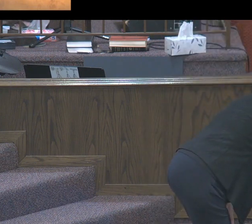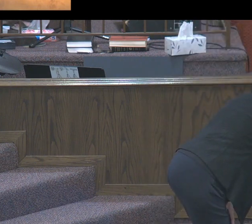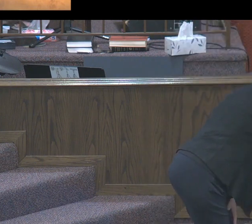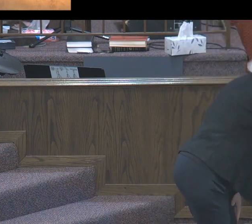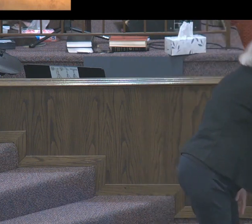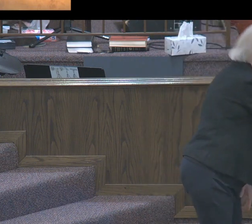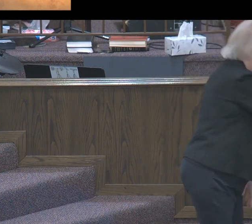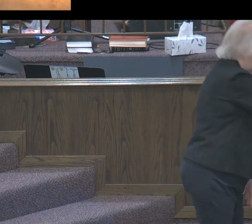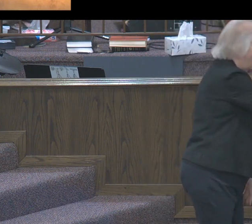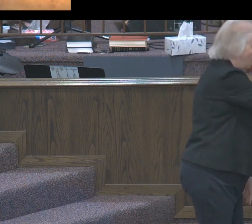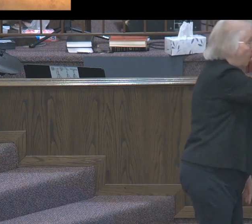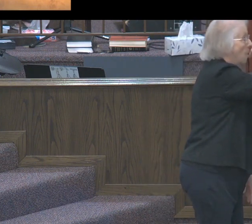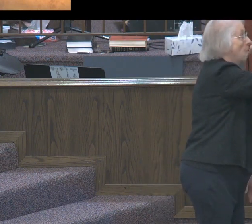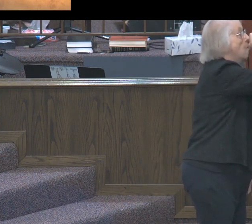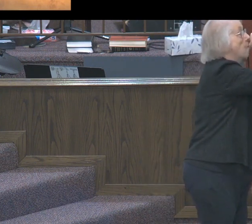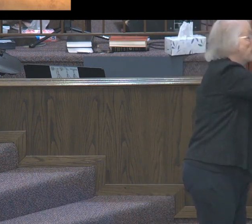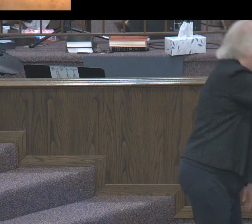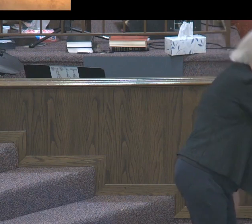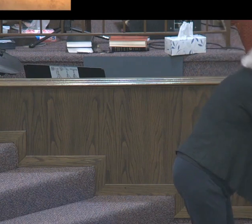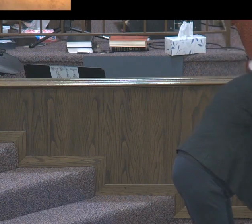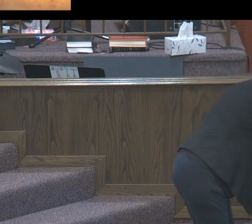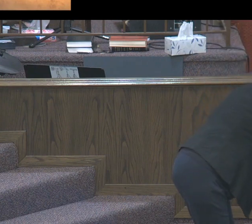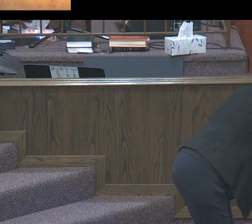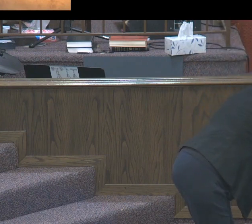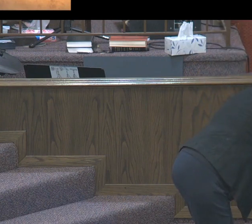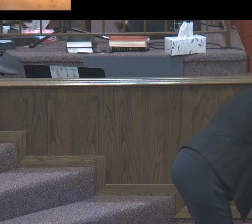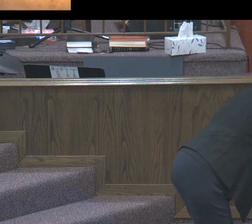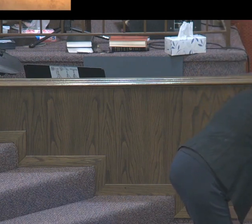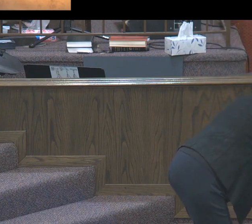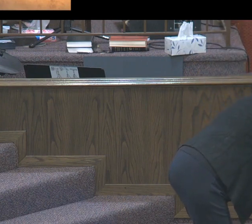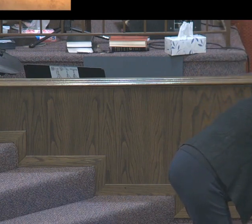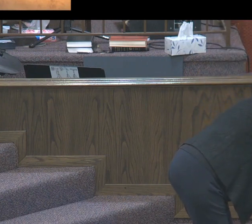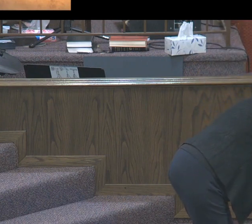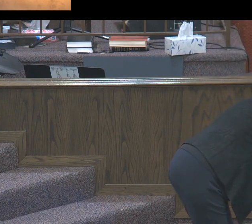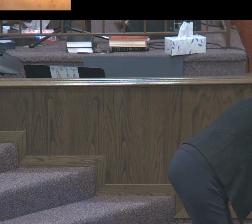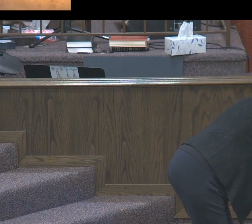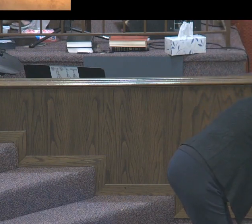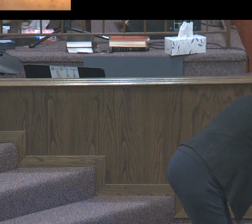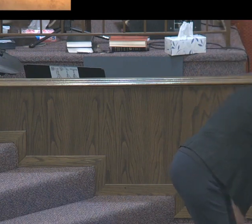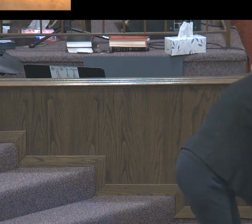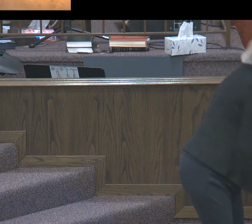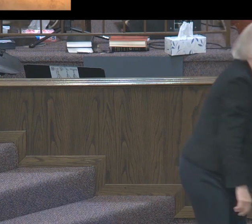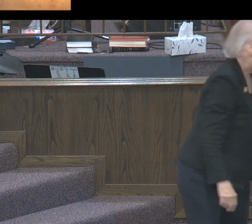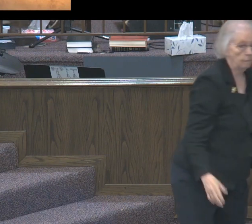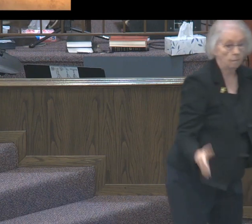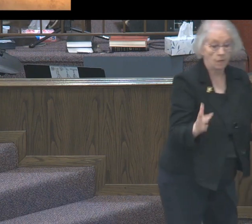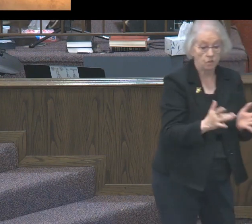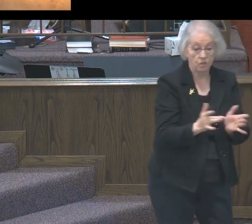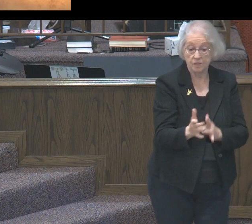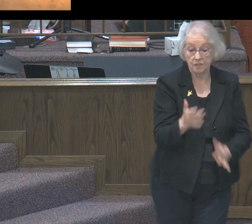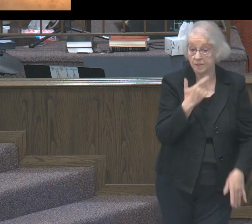But I say to you, I will not drink of this fruit of the vine from now on until that day when I drink it new with